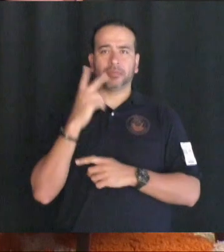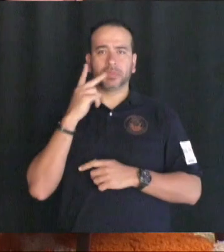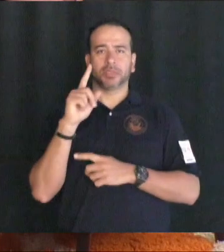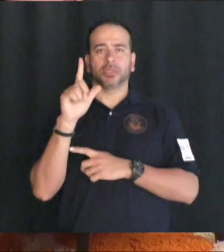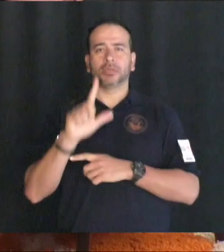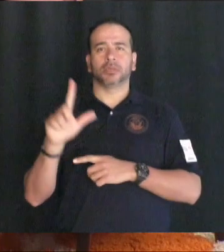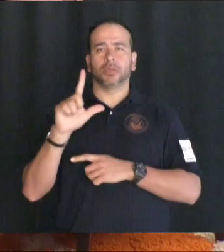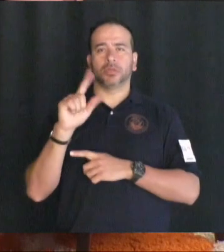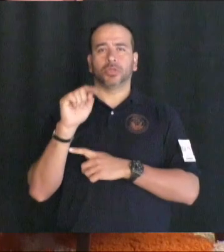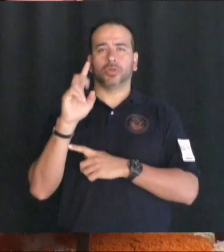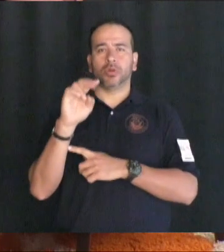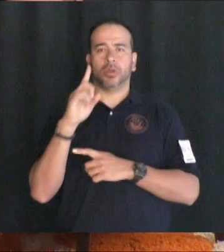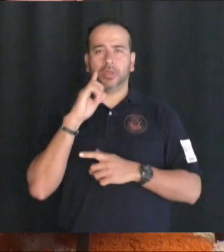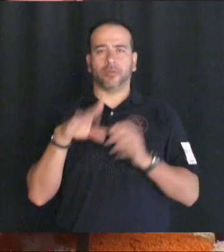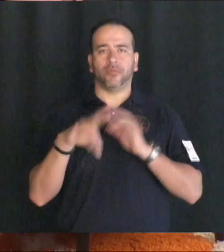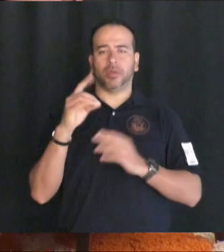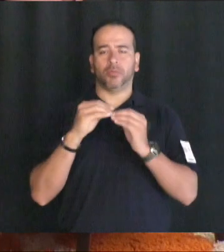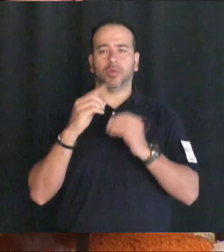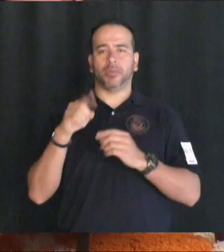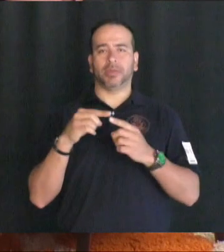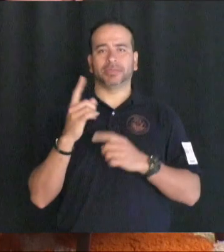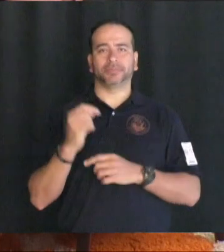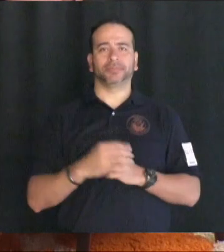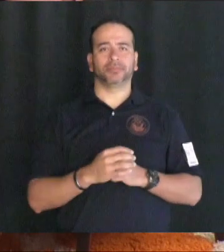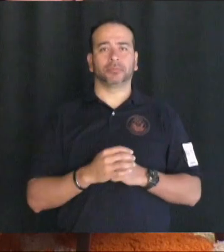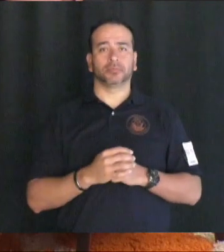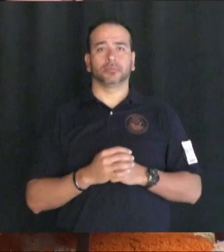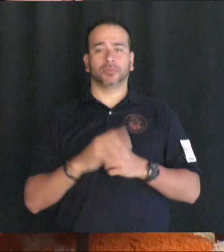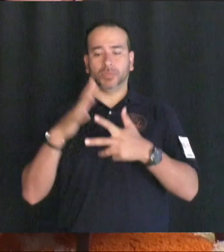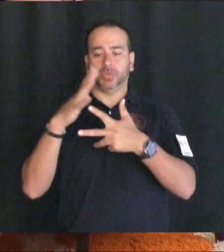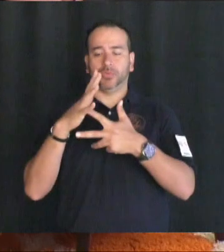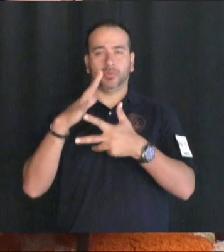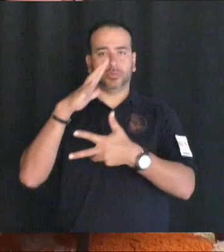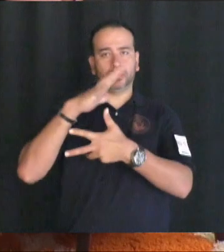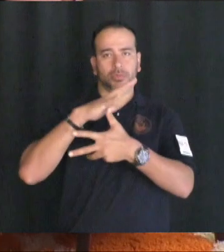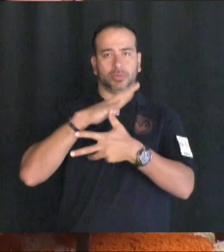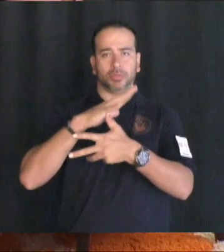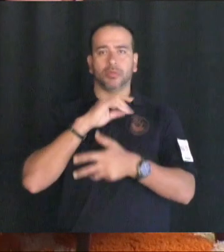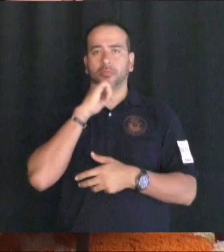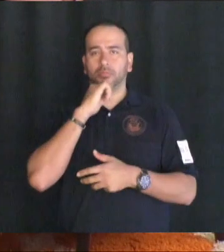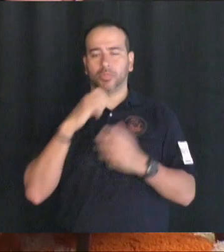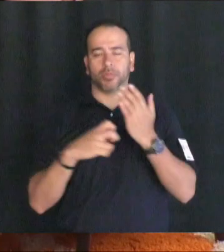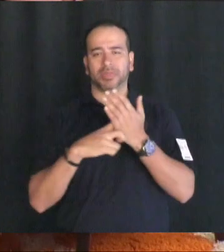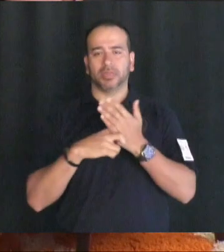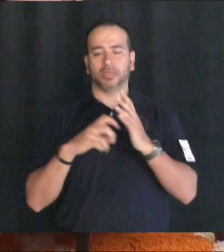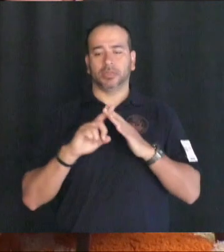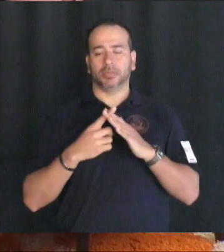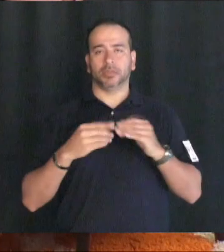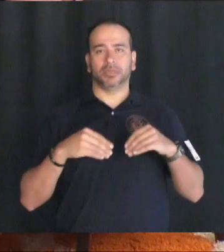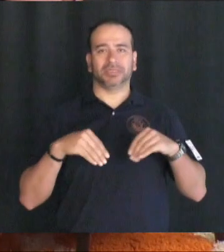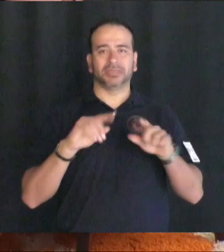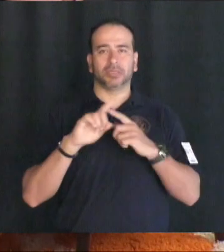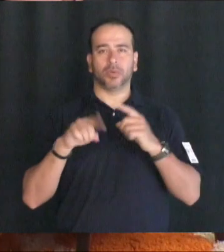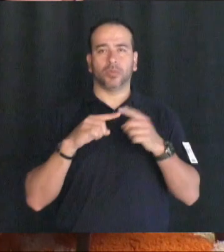as soon as possible to find out more info. Juniors and seniors, prom ticket sales will be March 4th through the